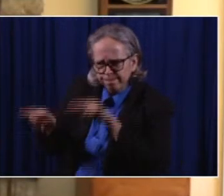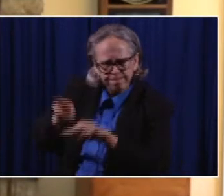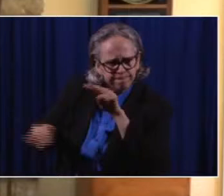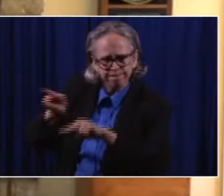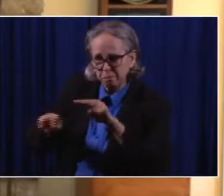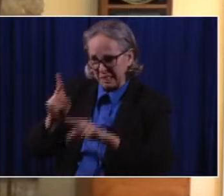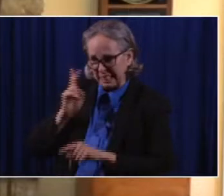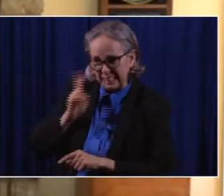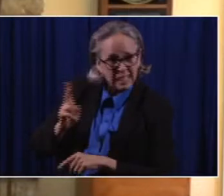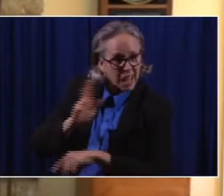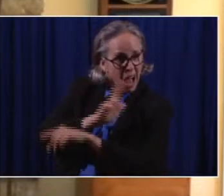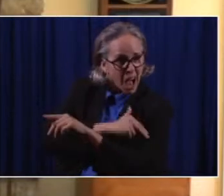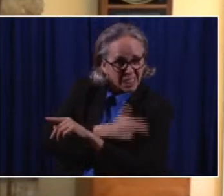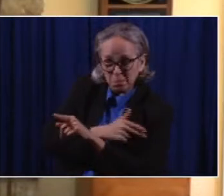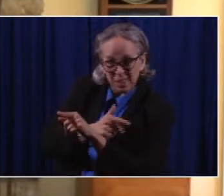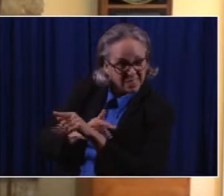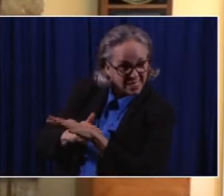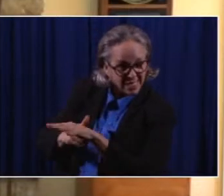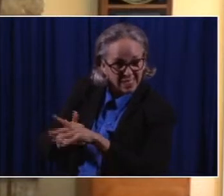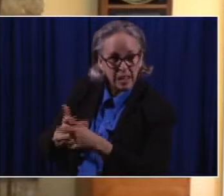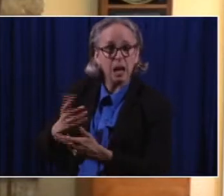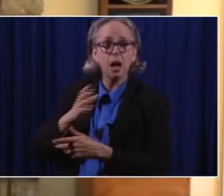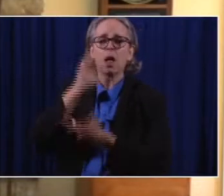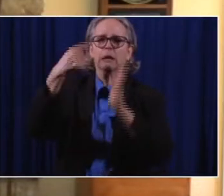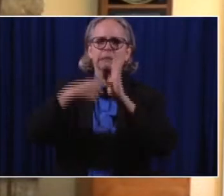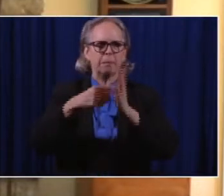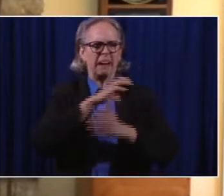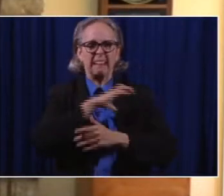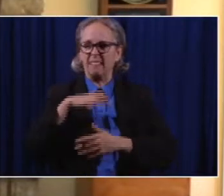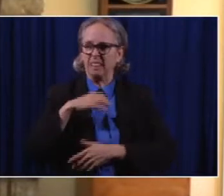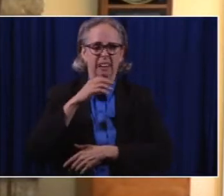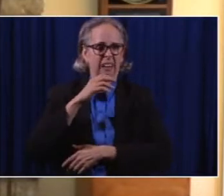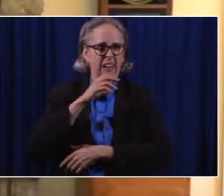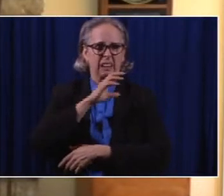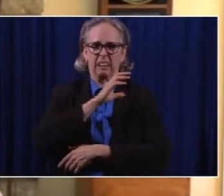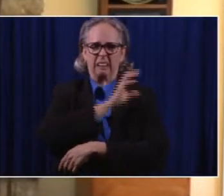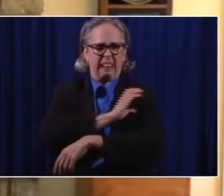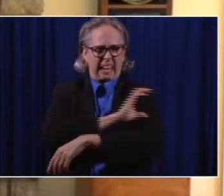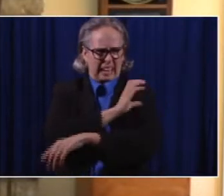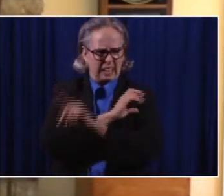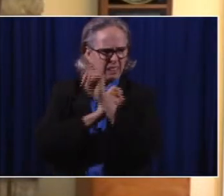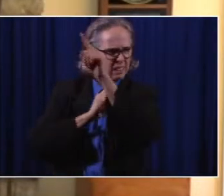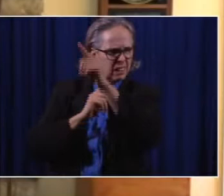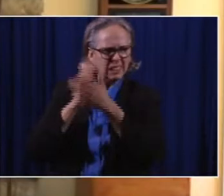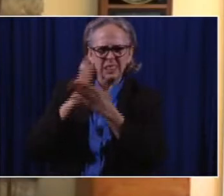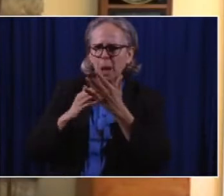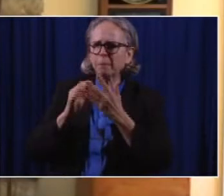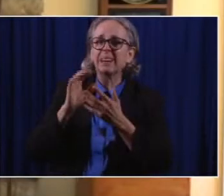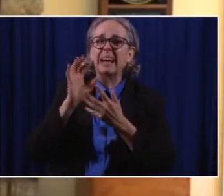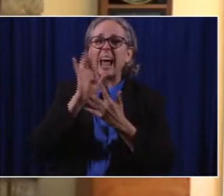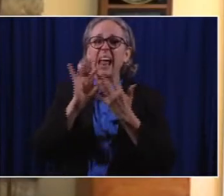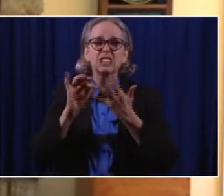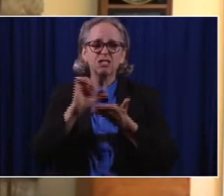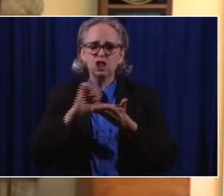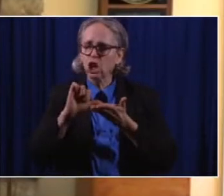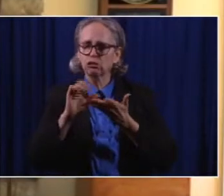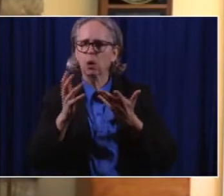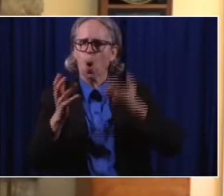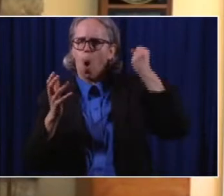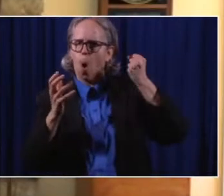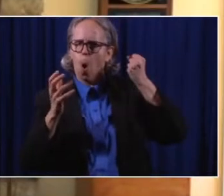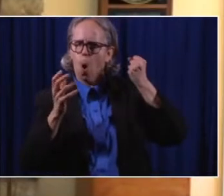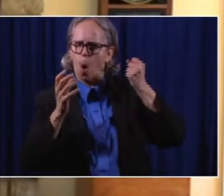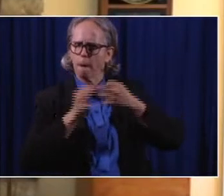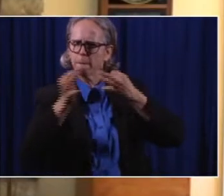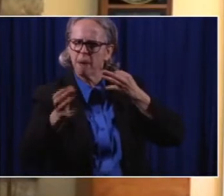Clinic made the decision to pull back for a few days, at least, on some elective surgeries where someone had to spend the night.